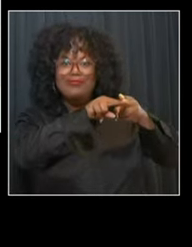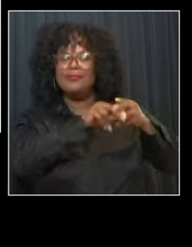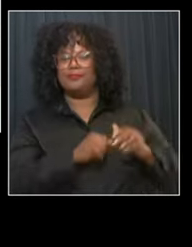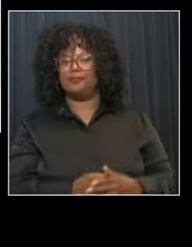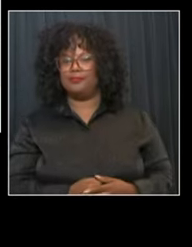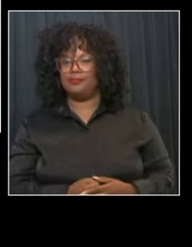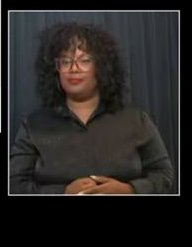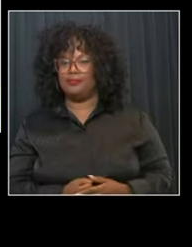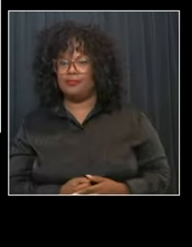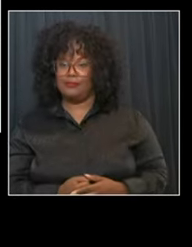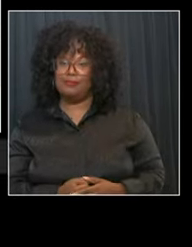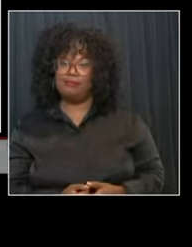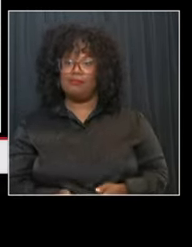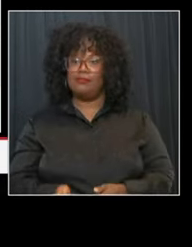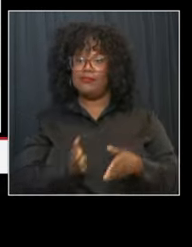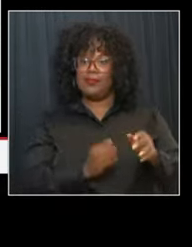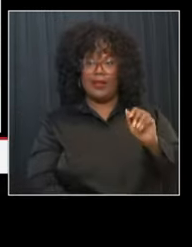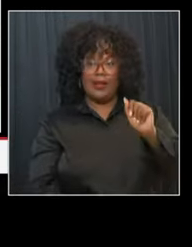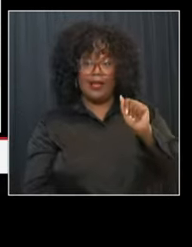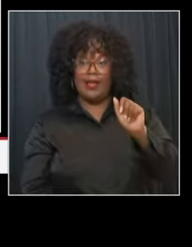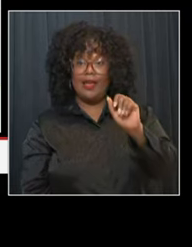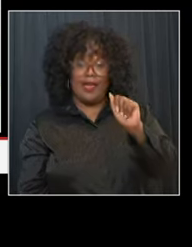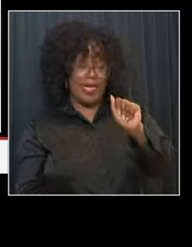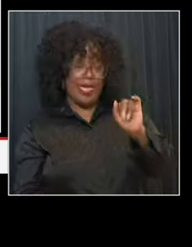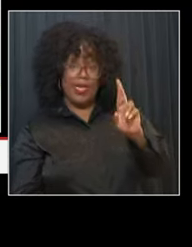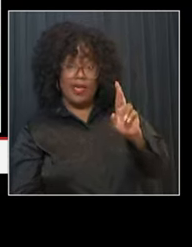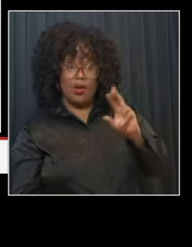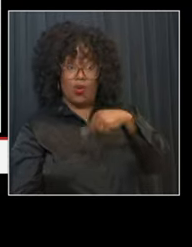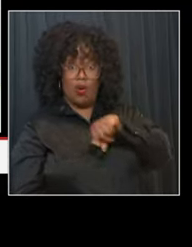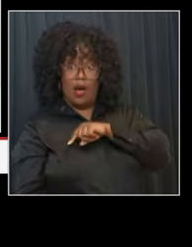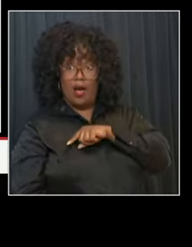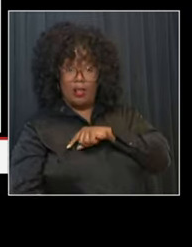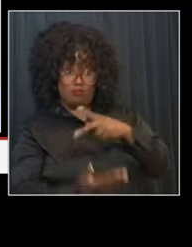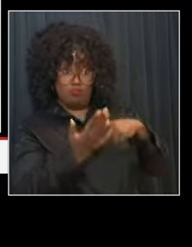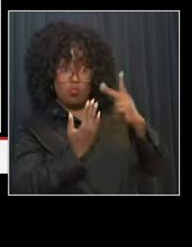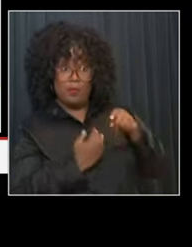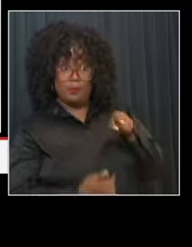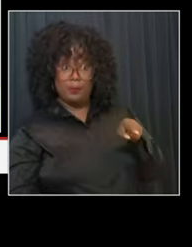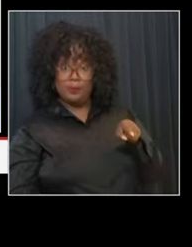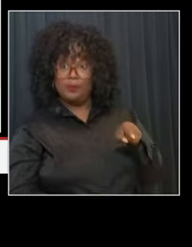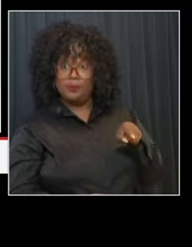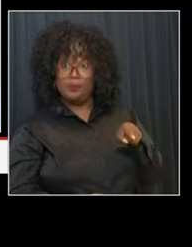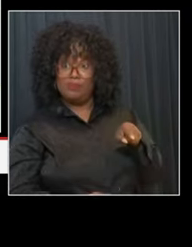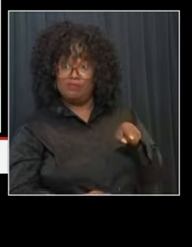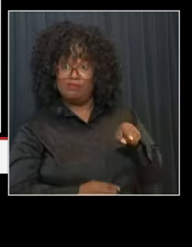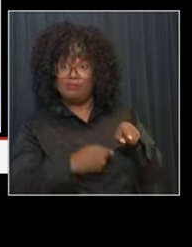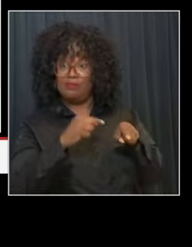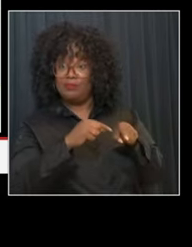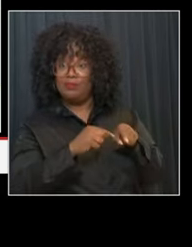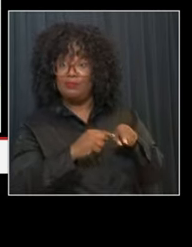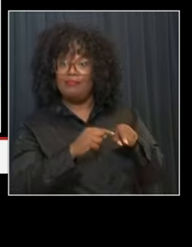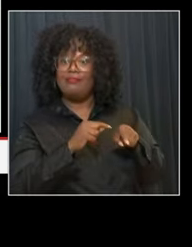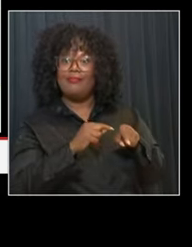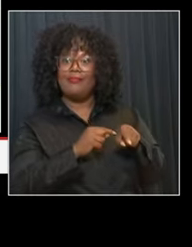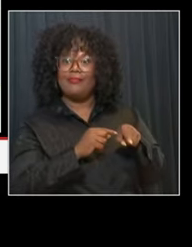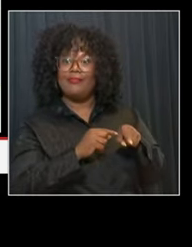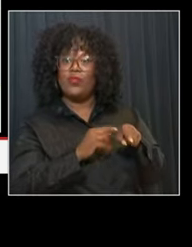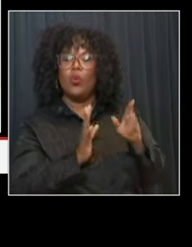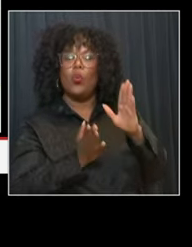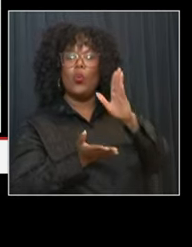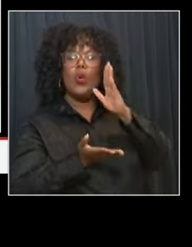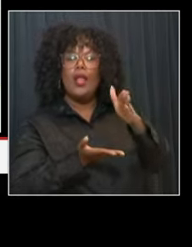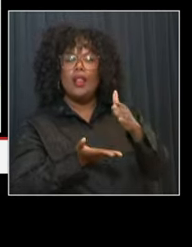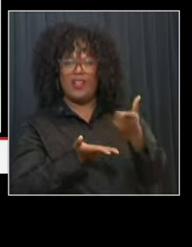for DC families, and $23 million in HPAP, which promotes home ownership. We are maintaining our